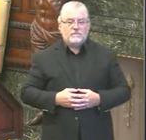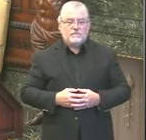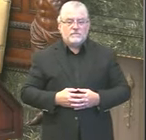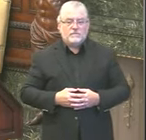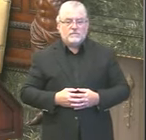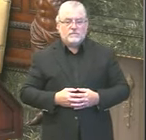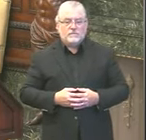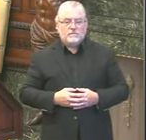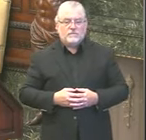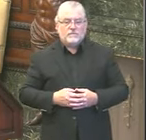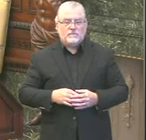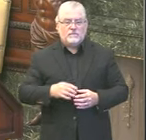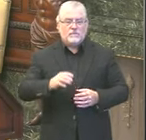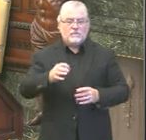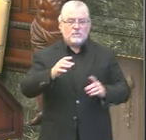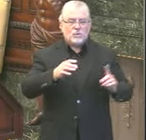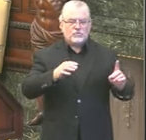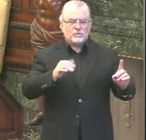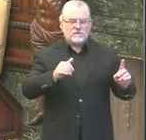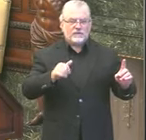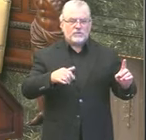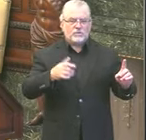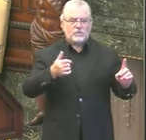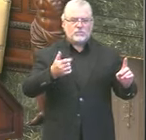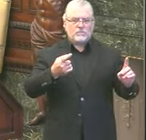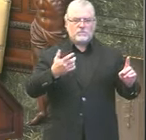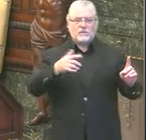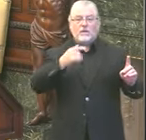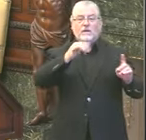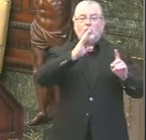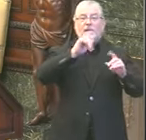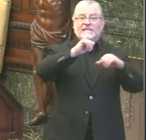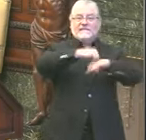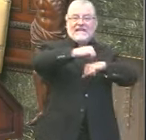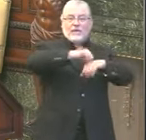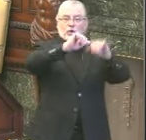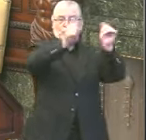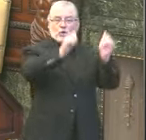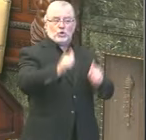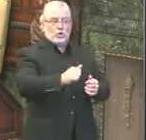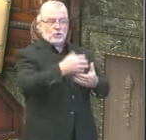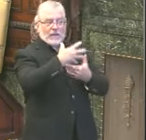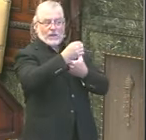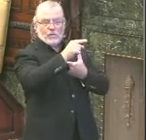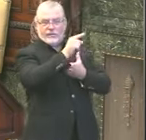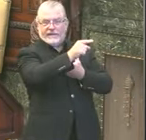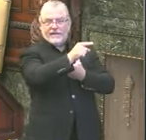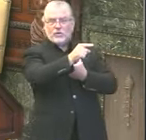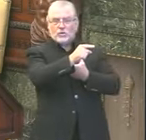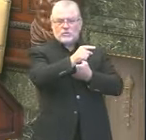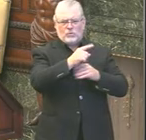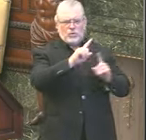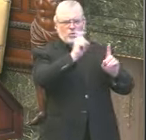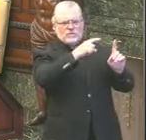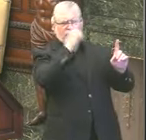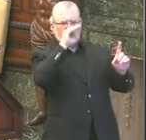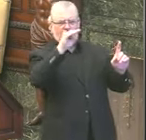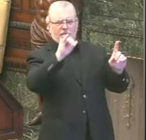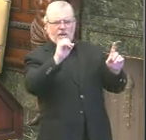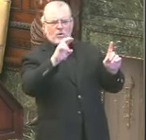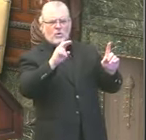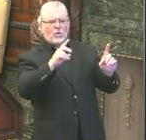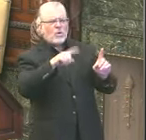think this is for you. If you could tell us sort of what, I know you put a statement out last night, but what is the timeline for making a